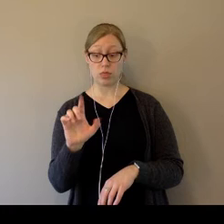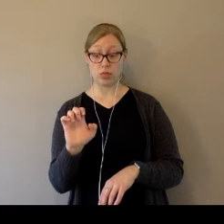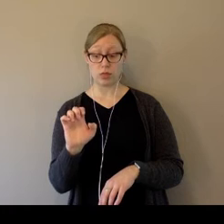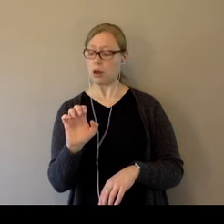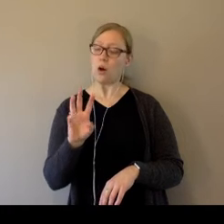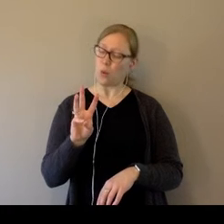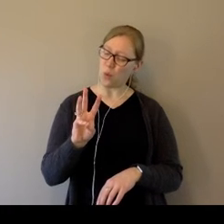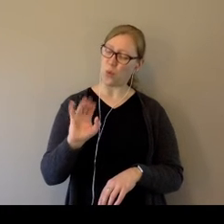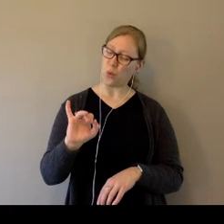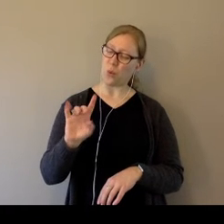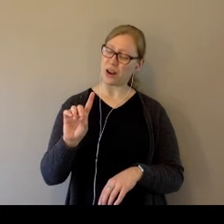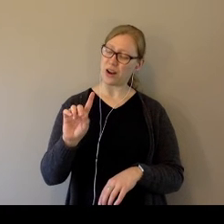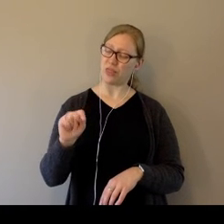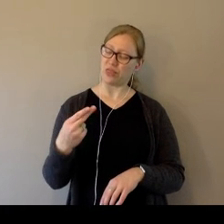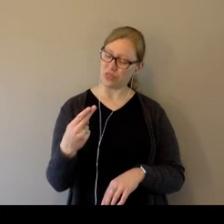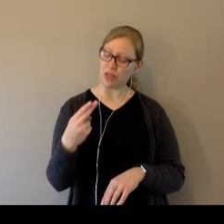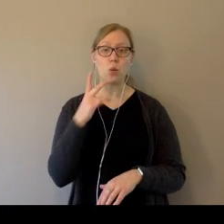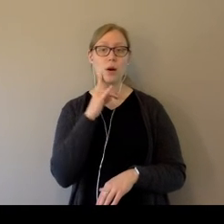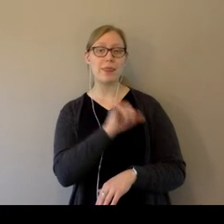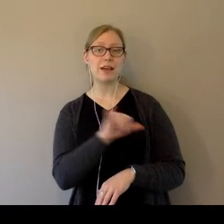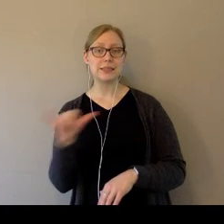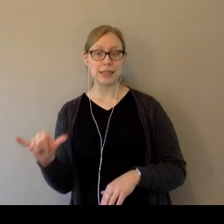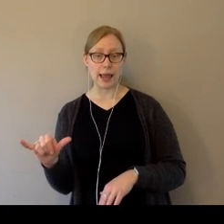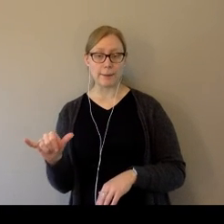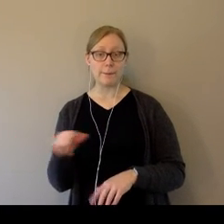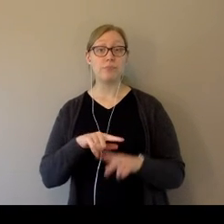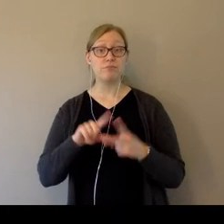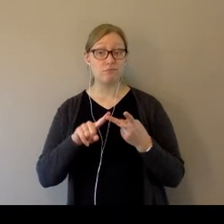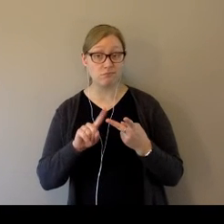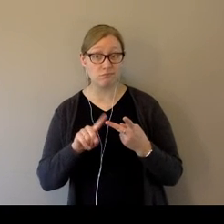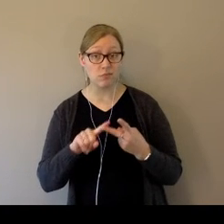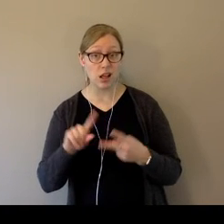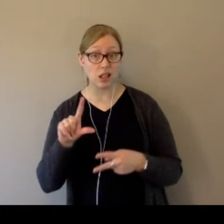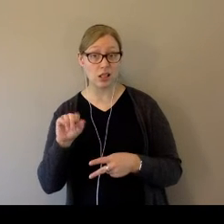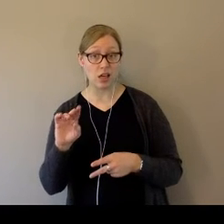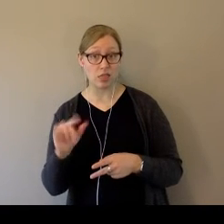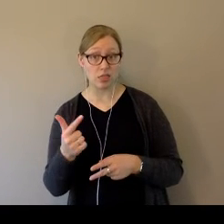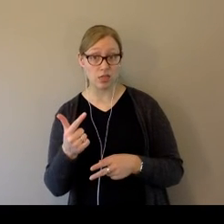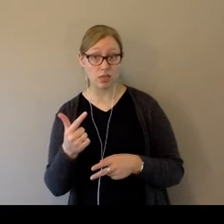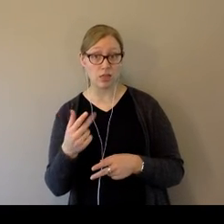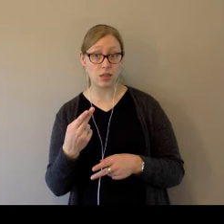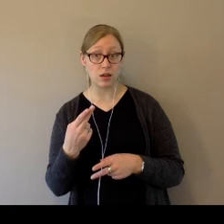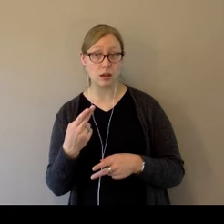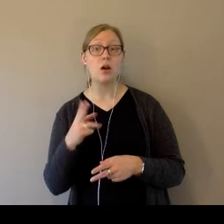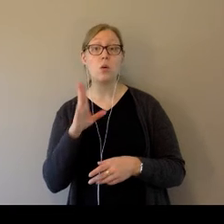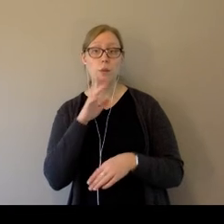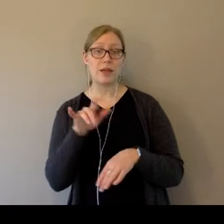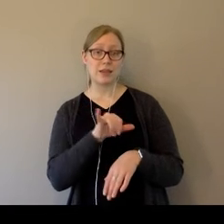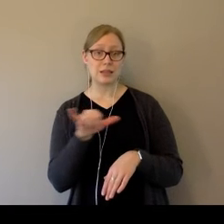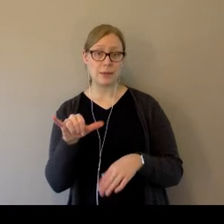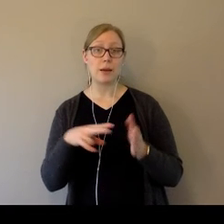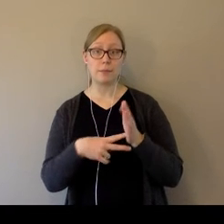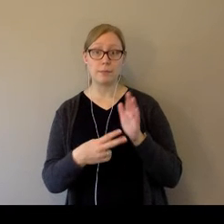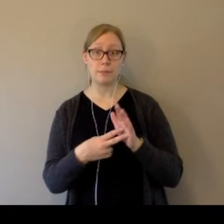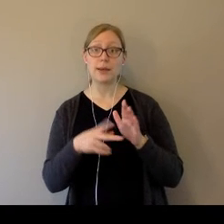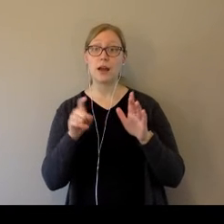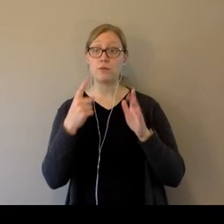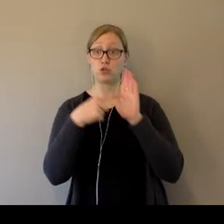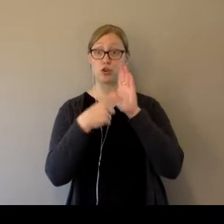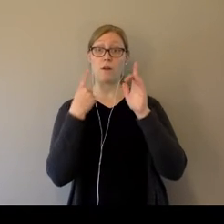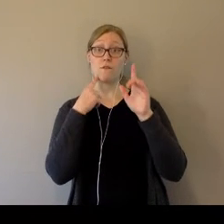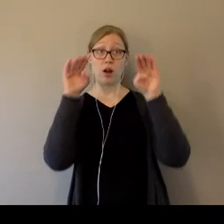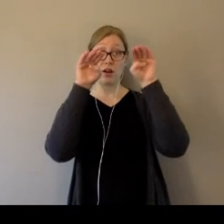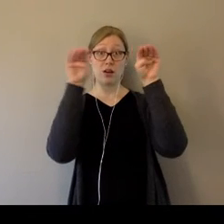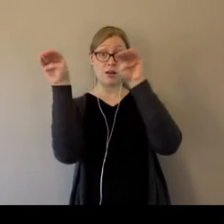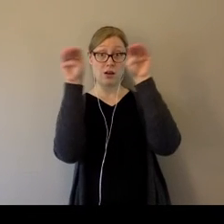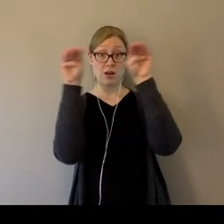length is going to be the same for all of these lengths as well. So we just have to show it for one length and one width. And so I'm gonna check